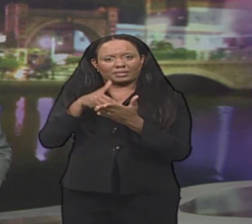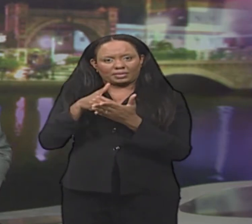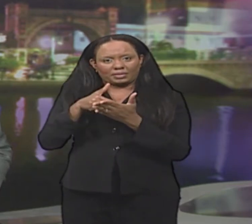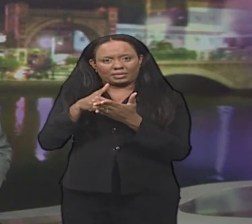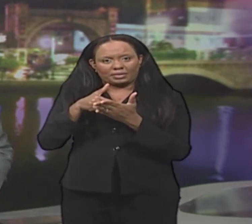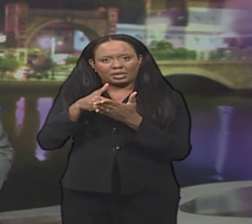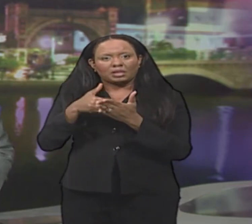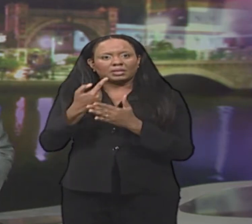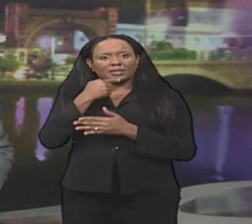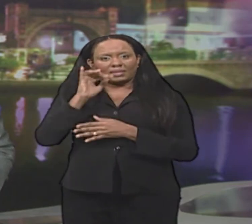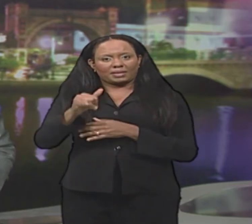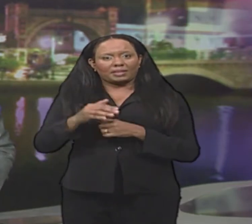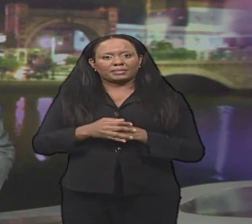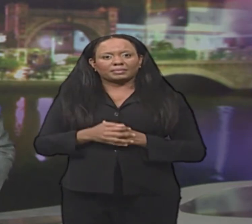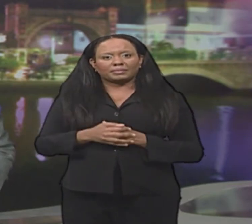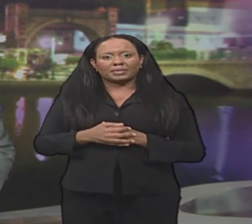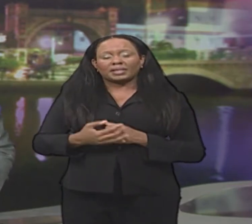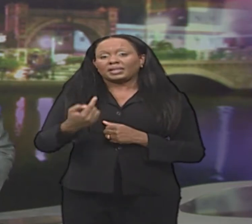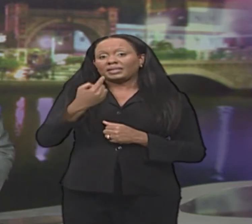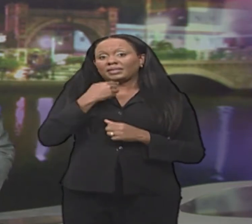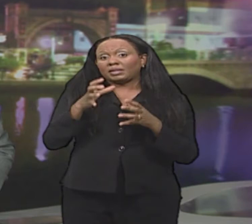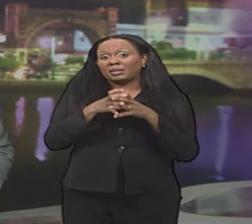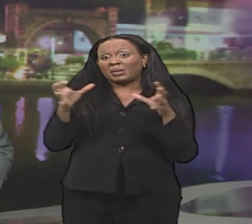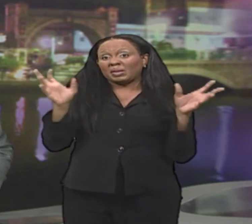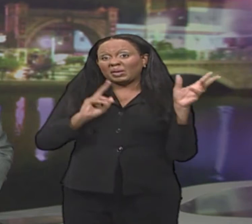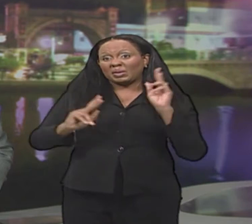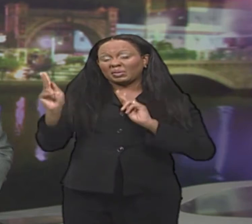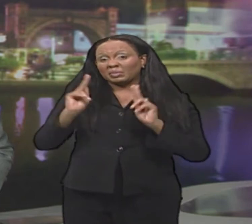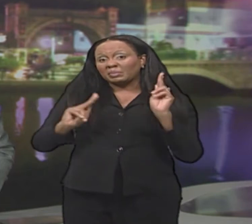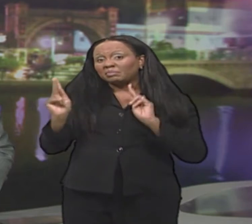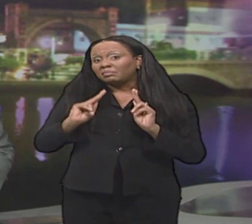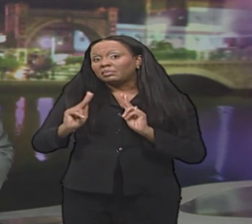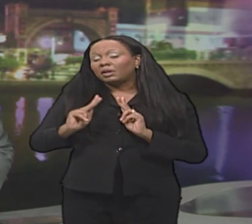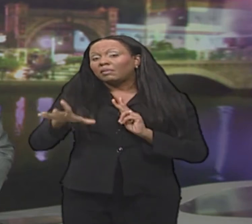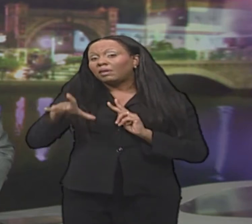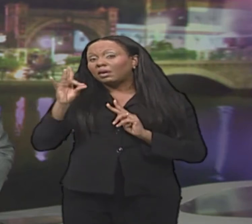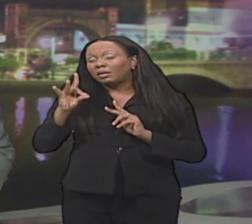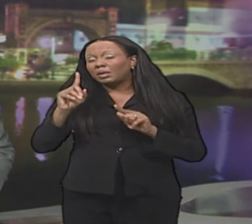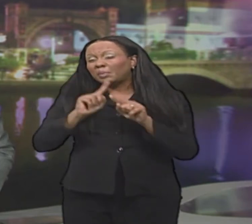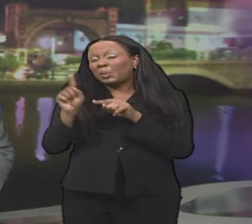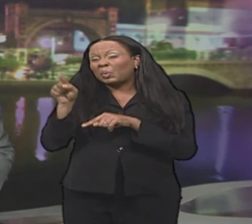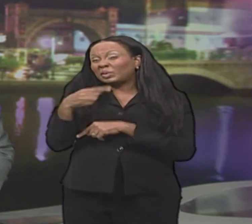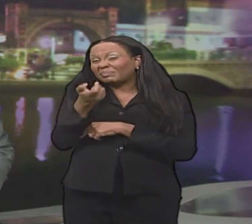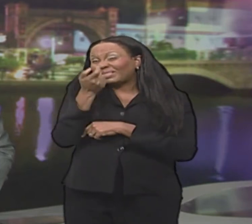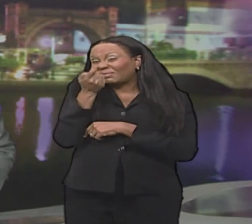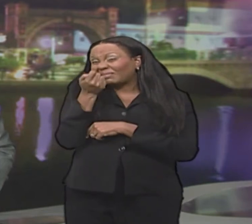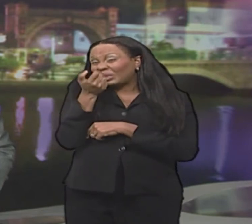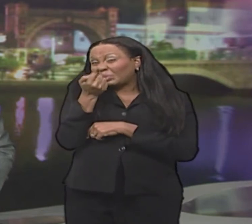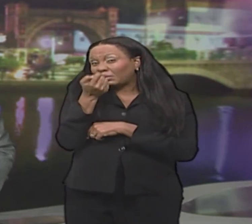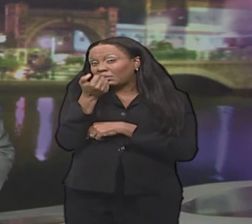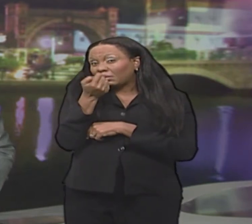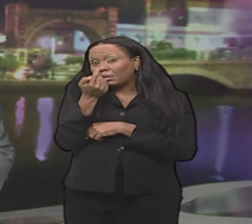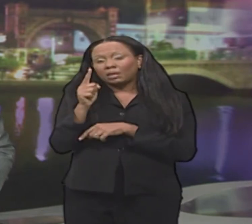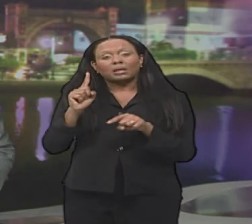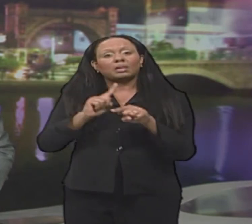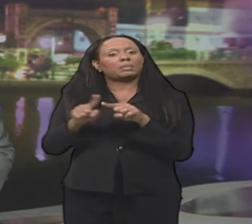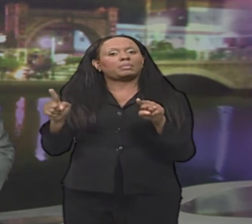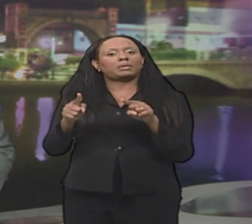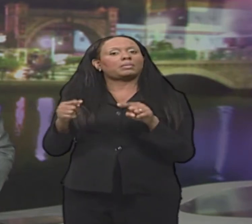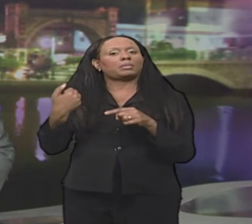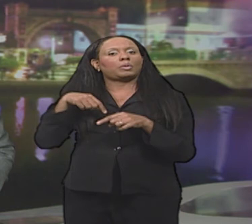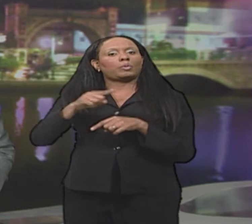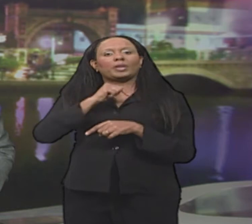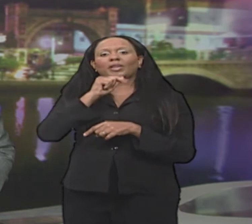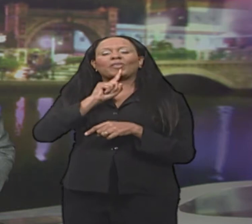Cyber Defense, Andre Thomas. He says what officials usually find out is just the tip of the iceberg, as it is not in our